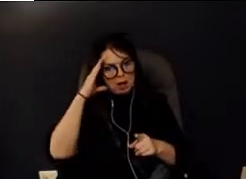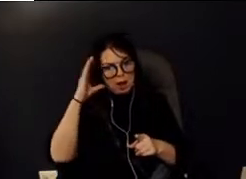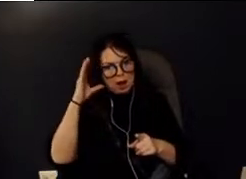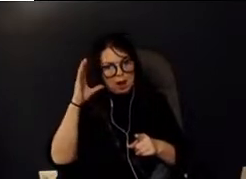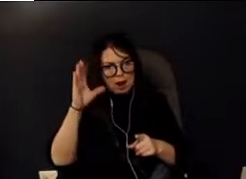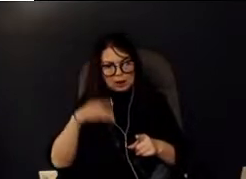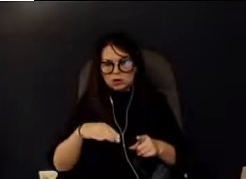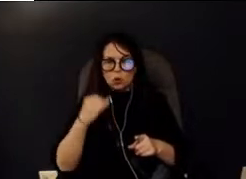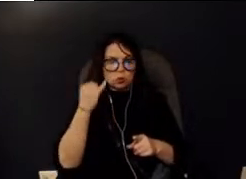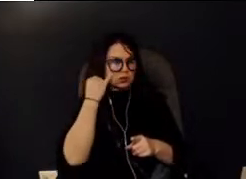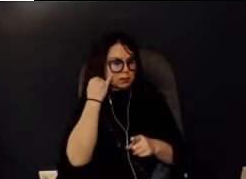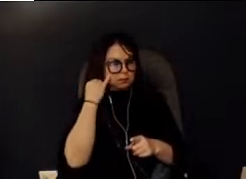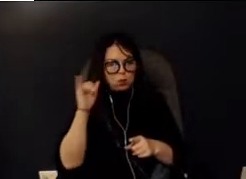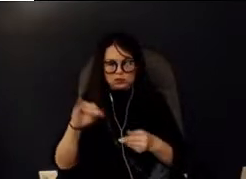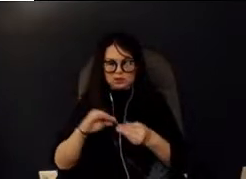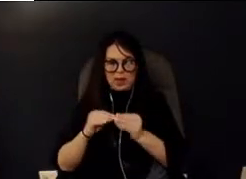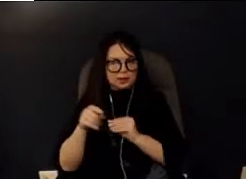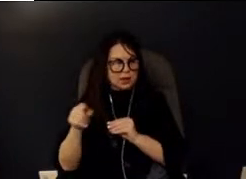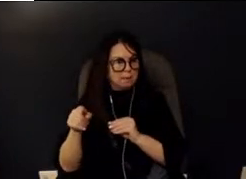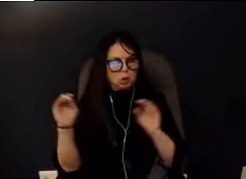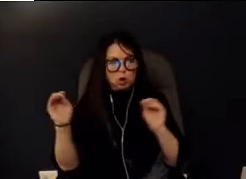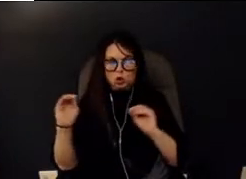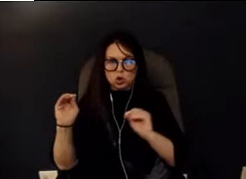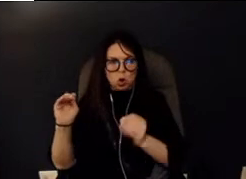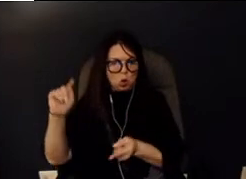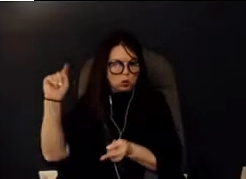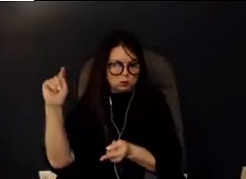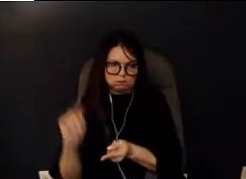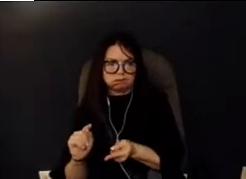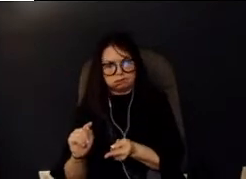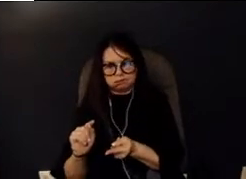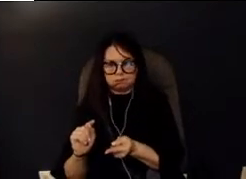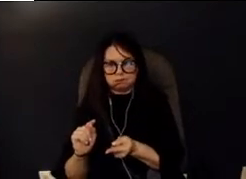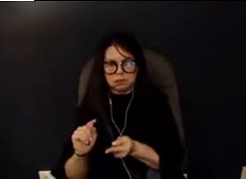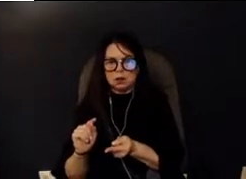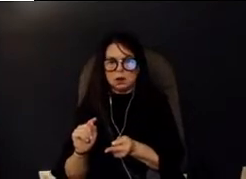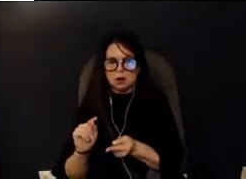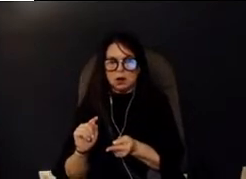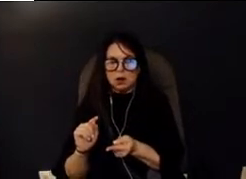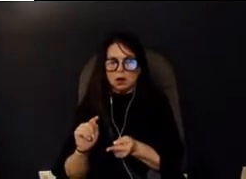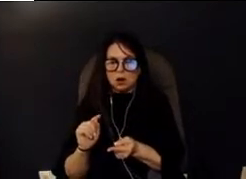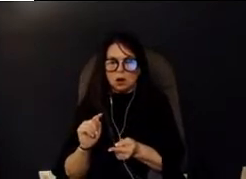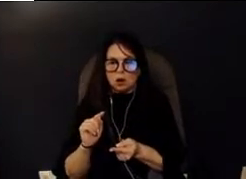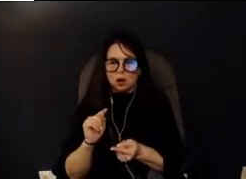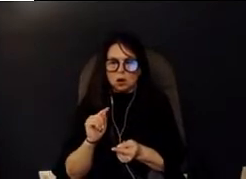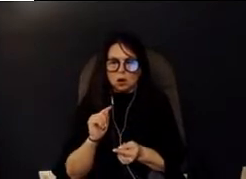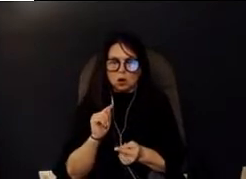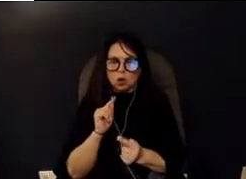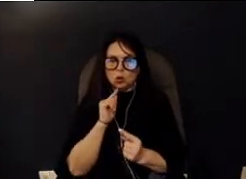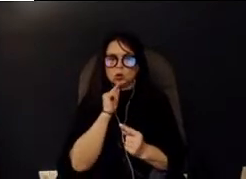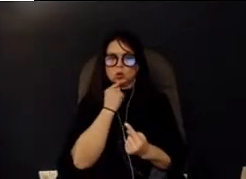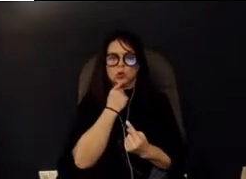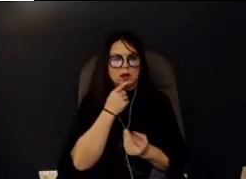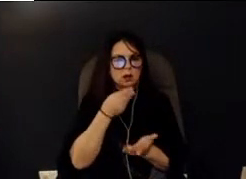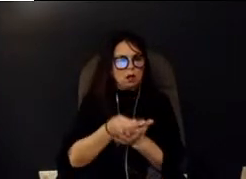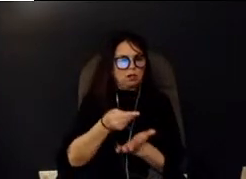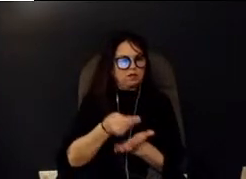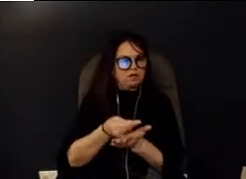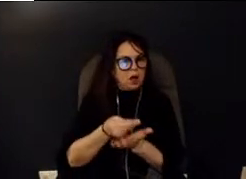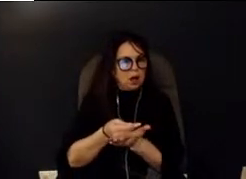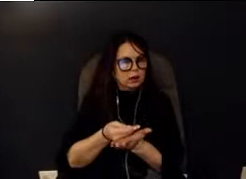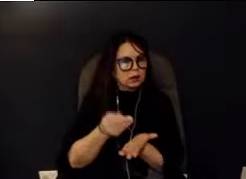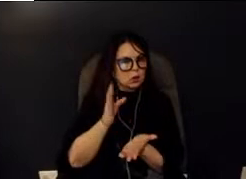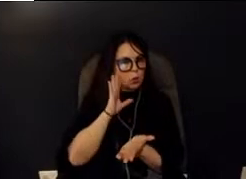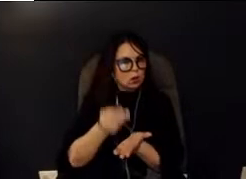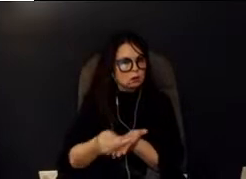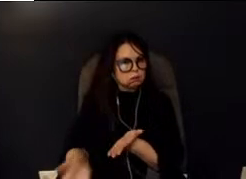down, critical funds will go to waste. I'm just wondering if the director could explain if this change will in any